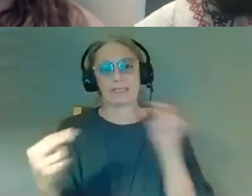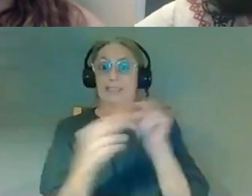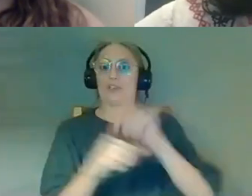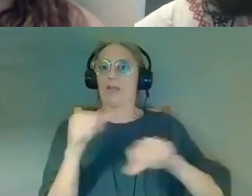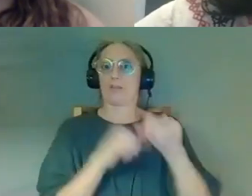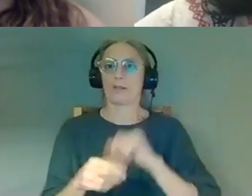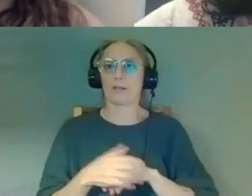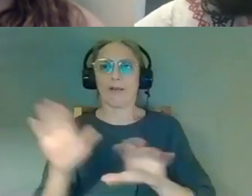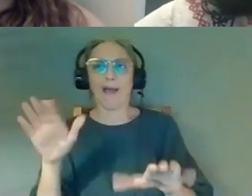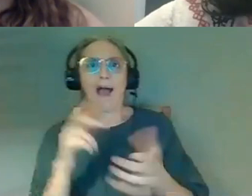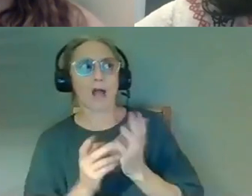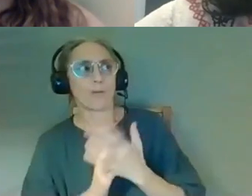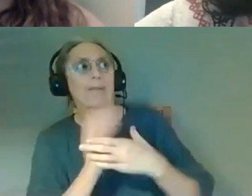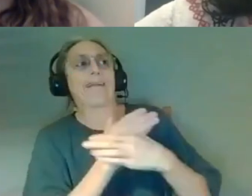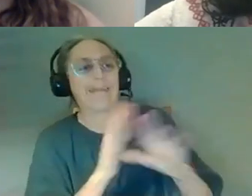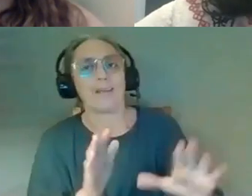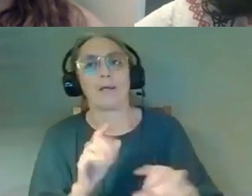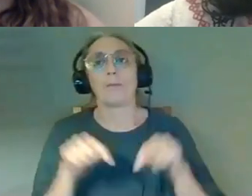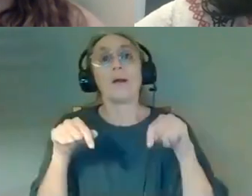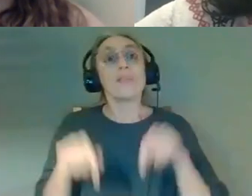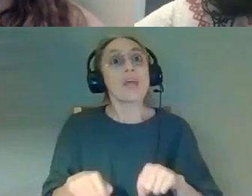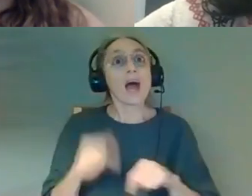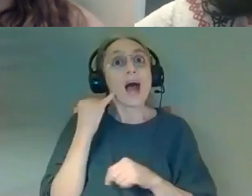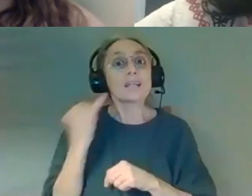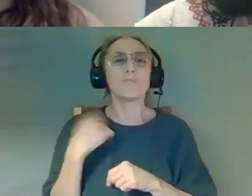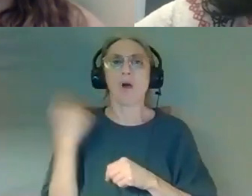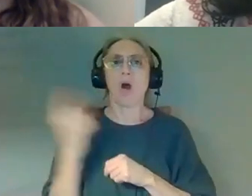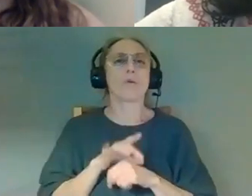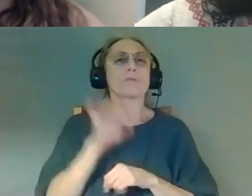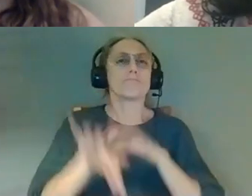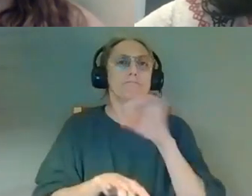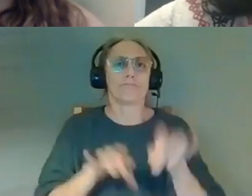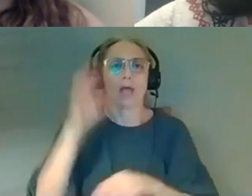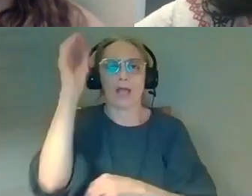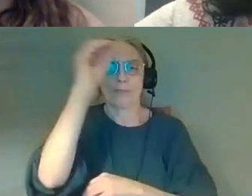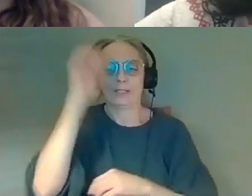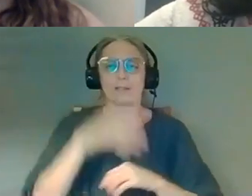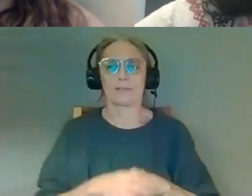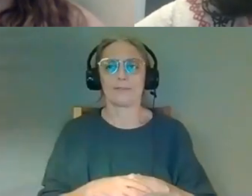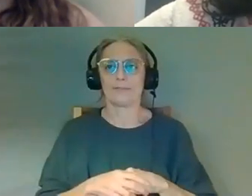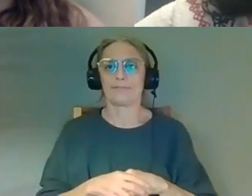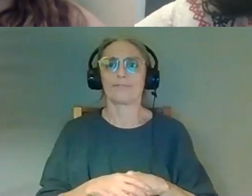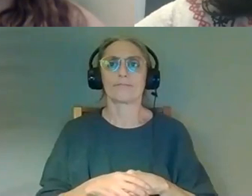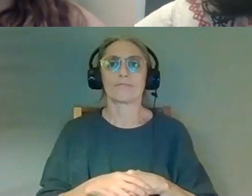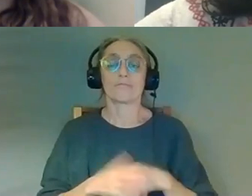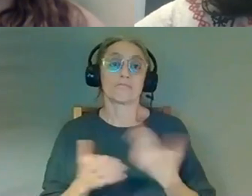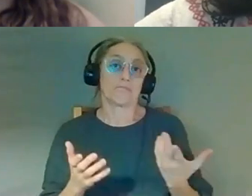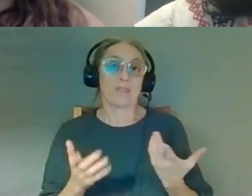of the areas where I intervene a lot is around these issues. So I thought it was appropriate